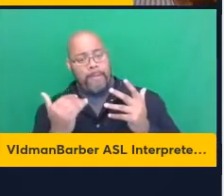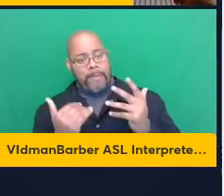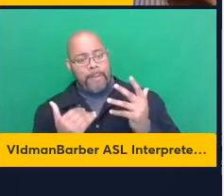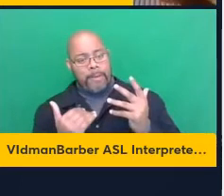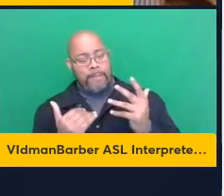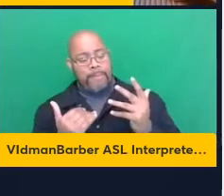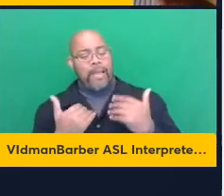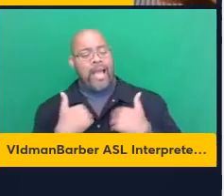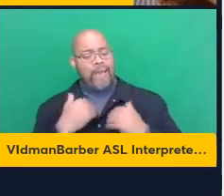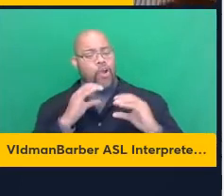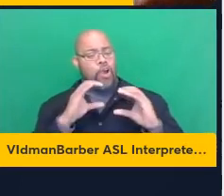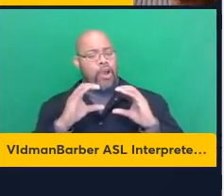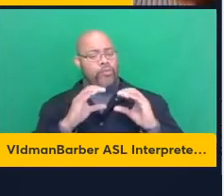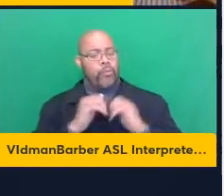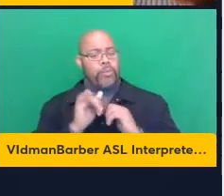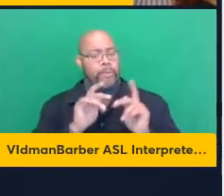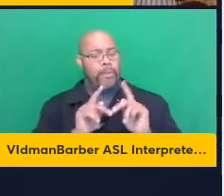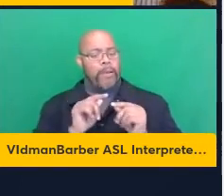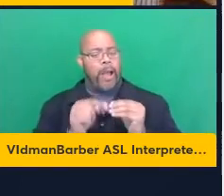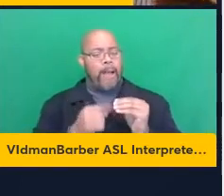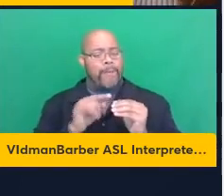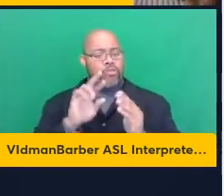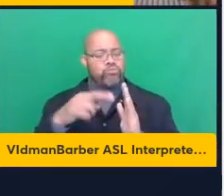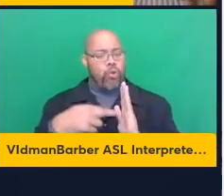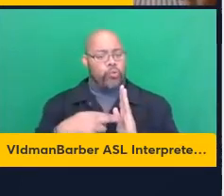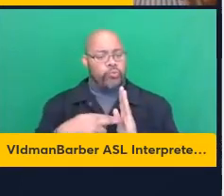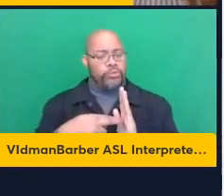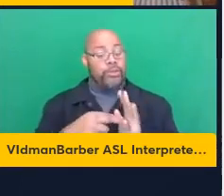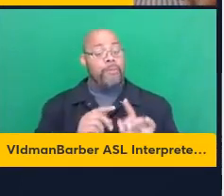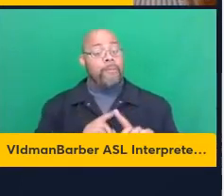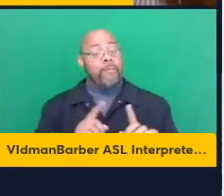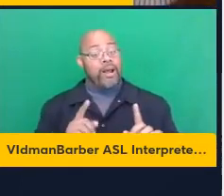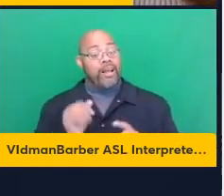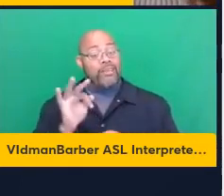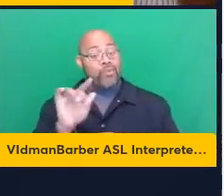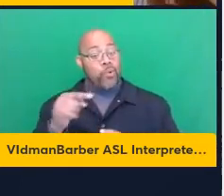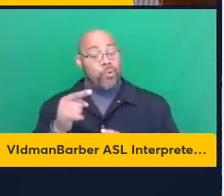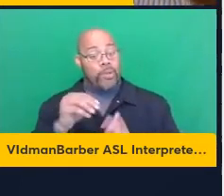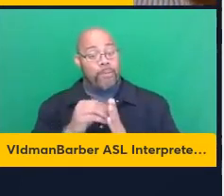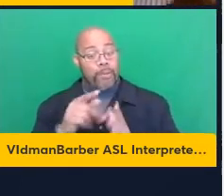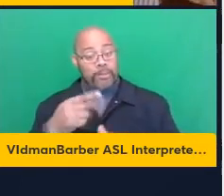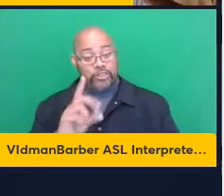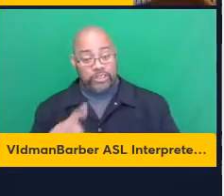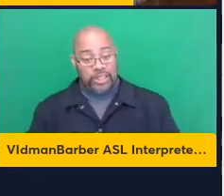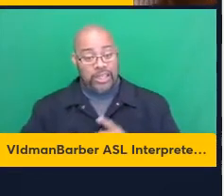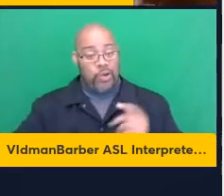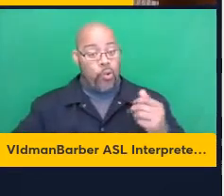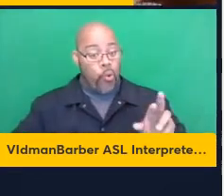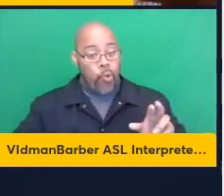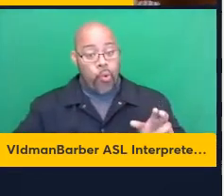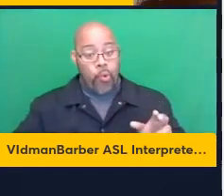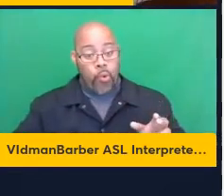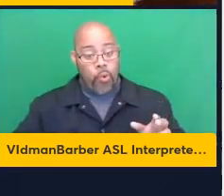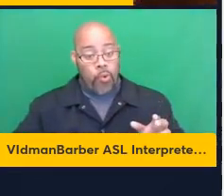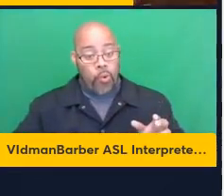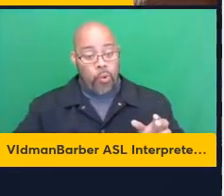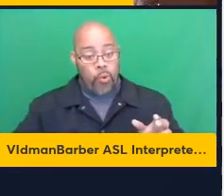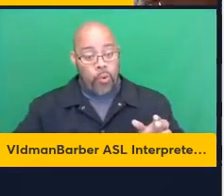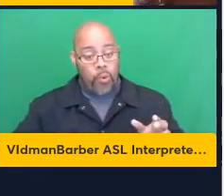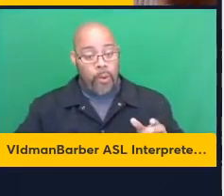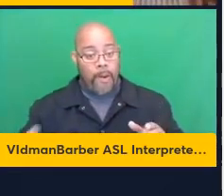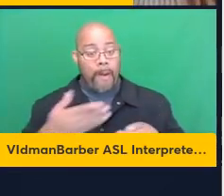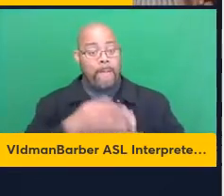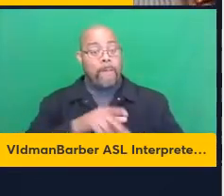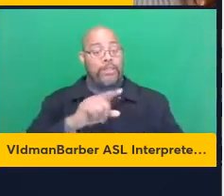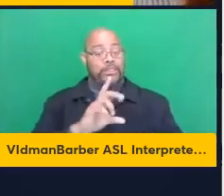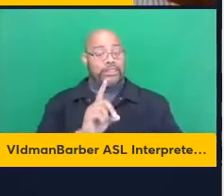begin conversations with these people about these roles. However, if you've only put PhD student or postdoc or something like that in there,